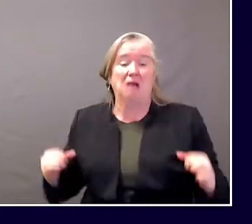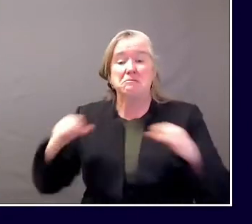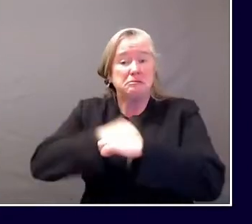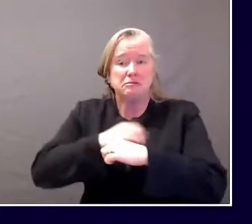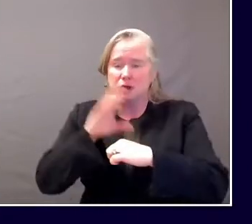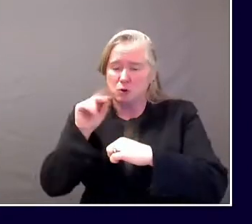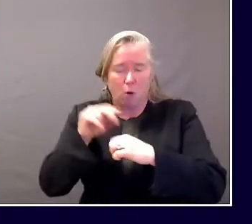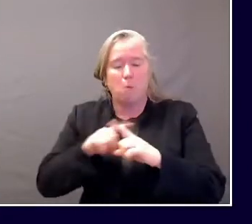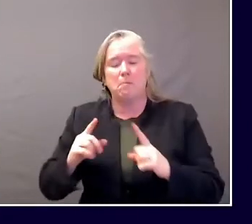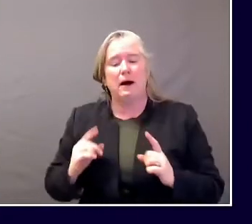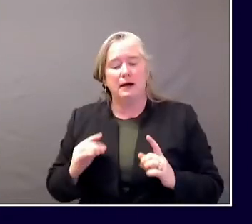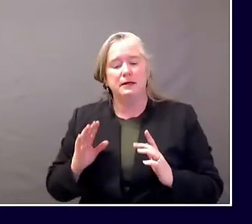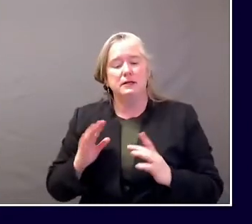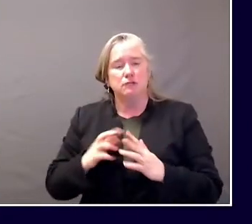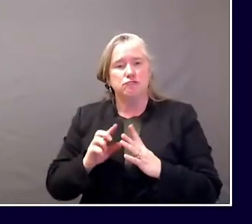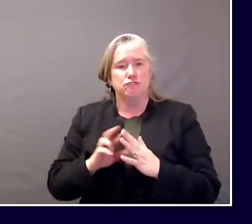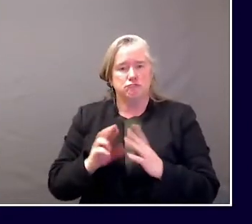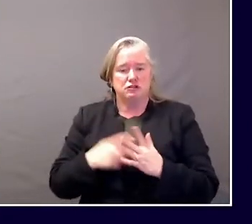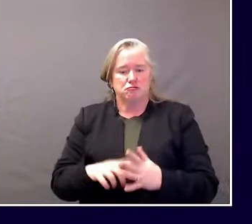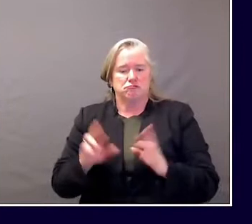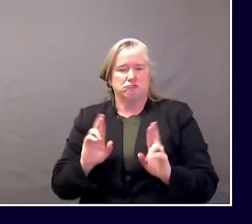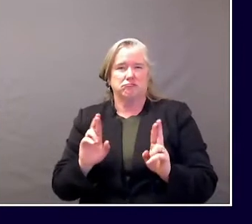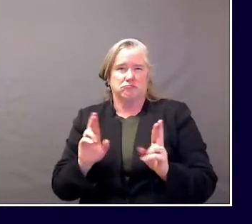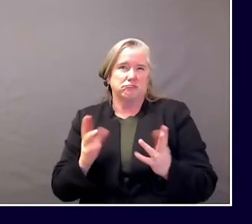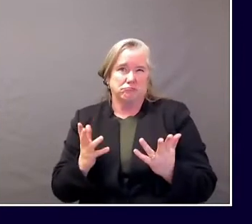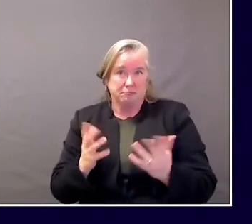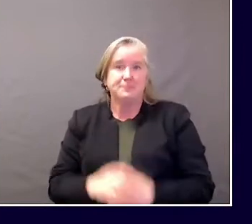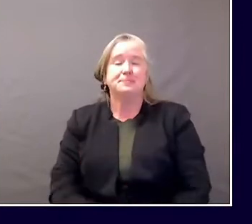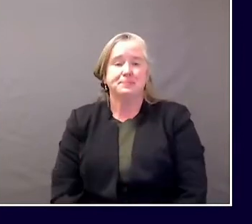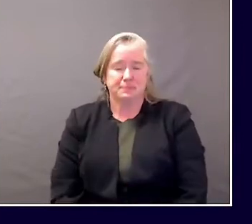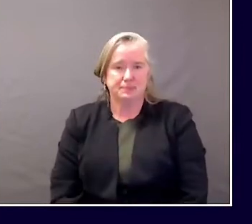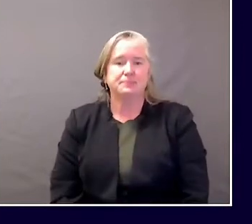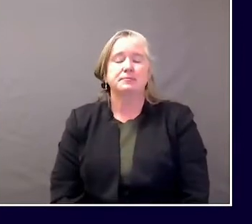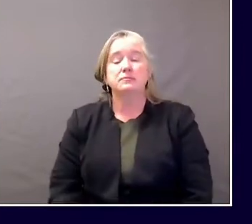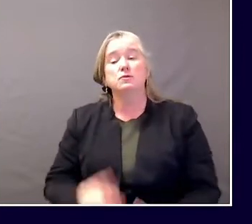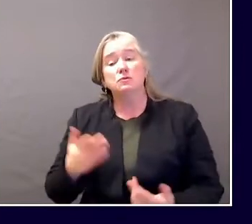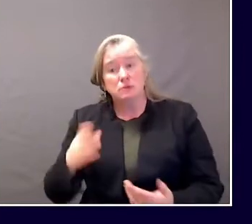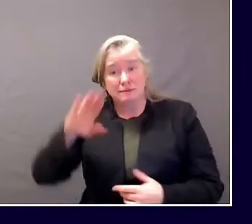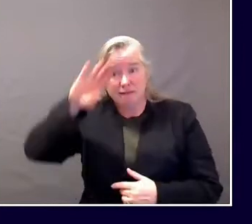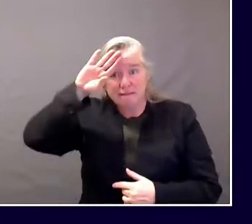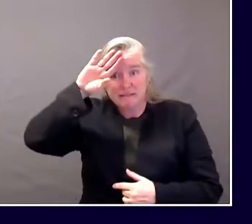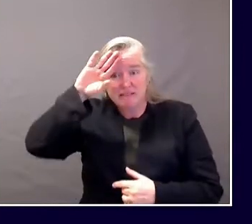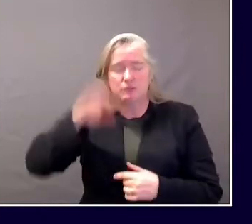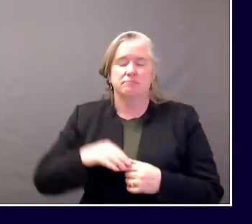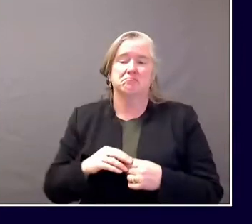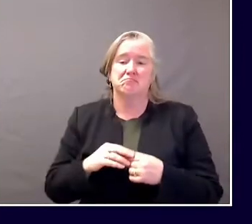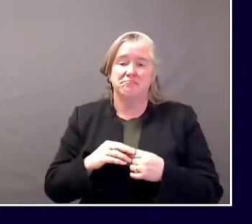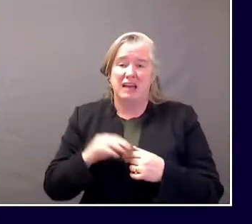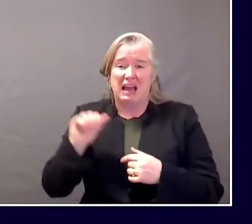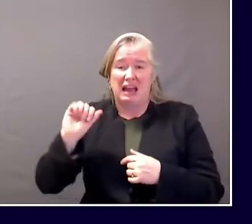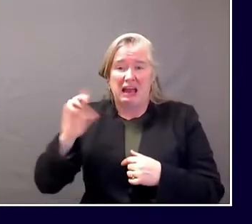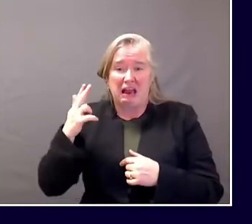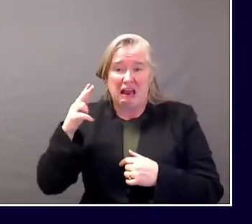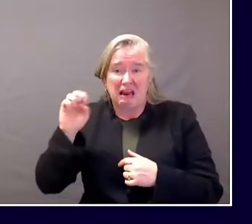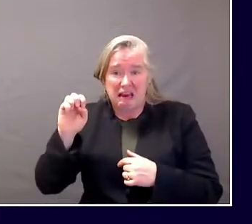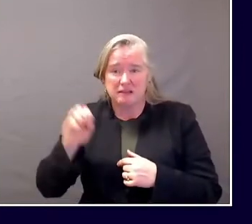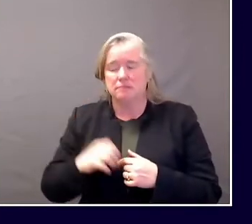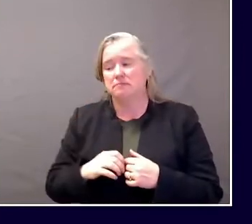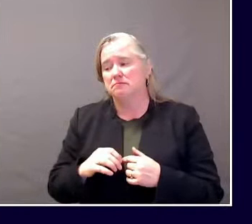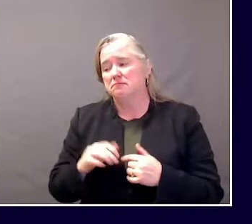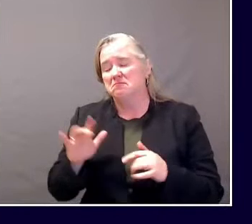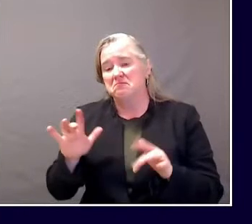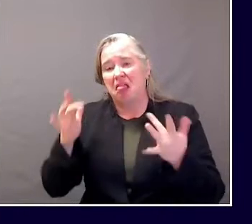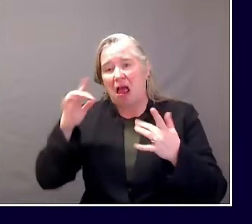of virus if they encounter it in the future. Those fevers, that muscle ache, that maybe small headache